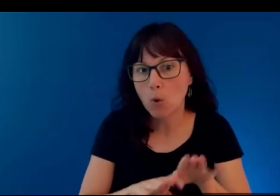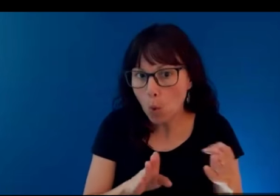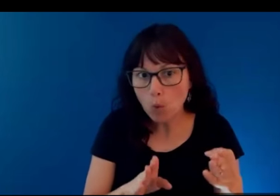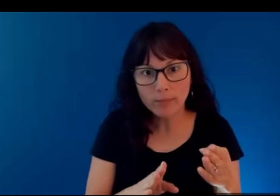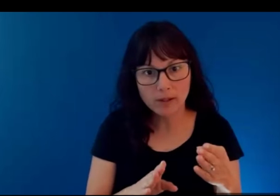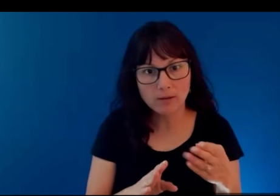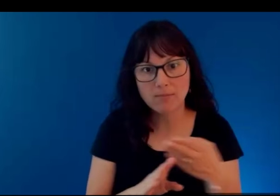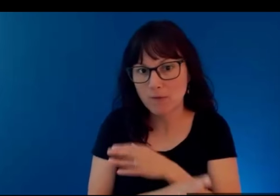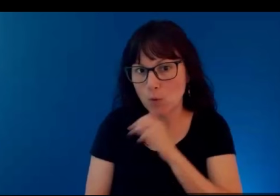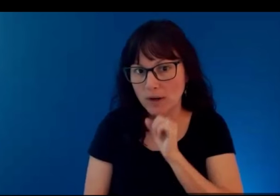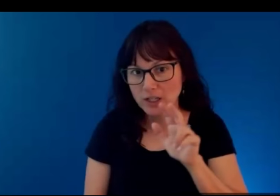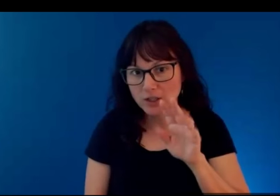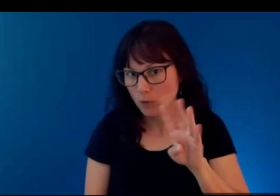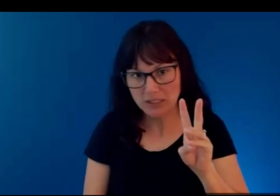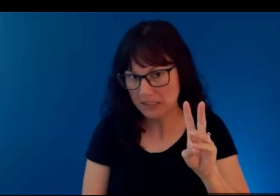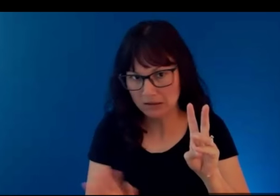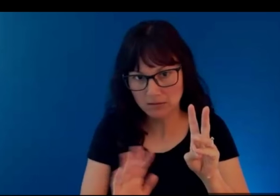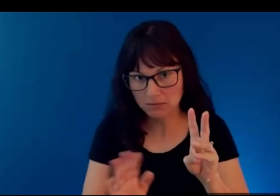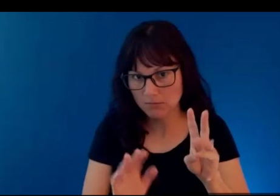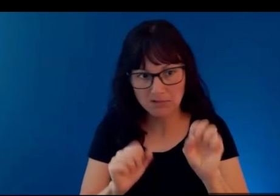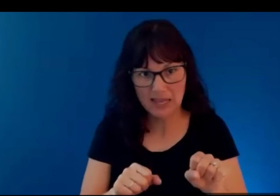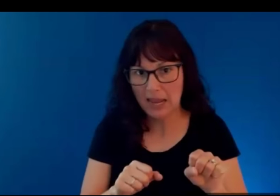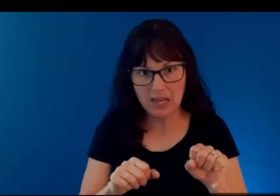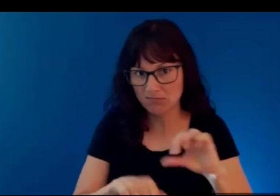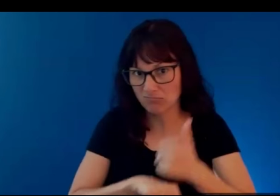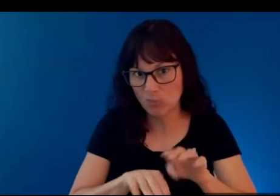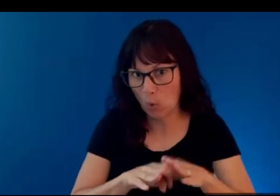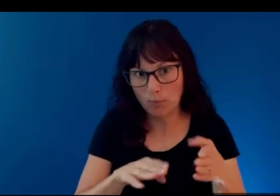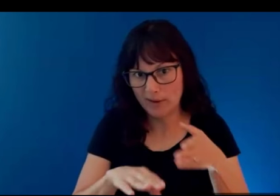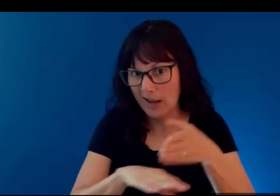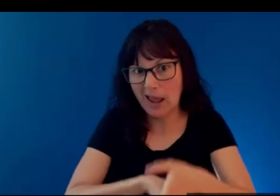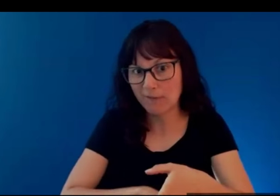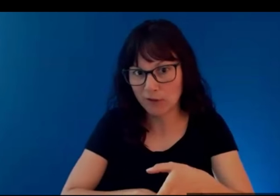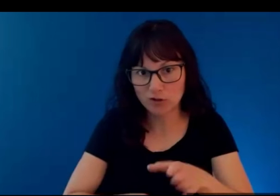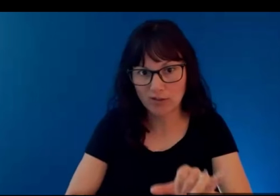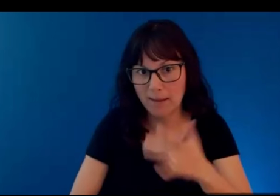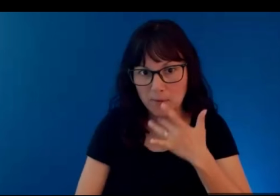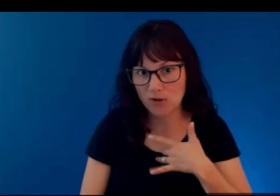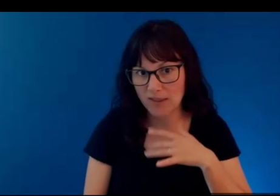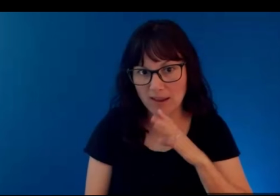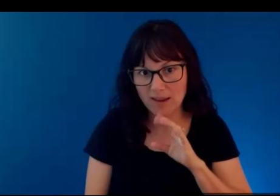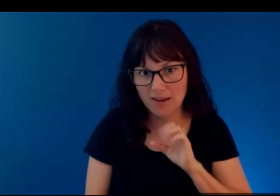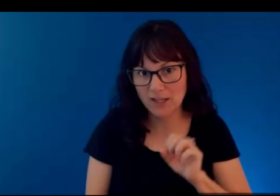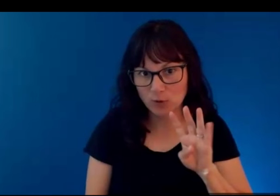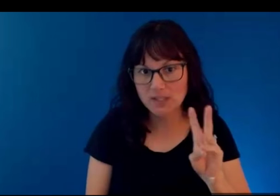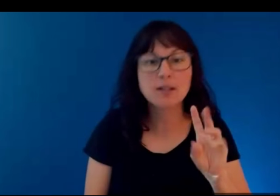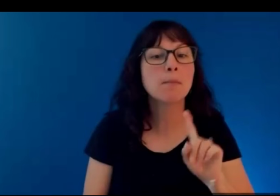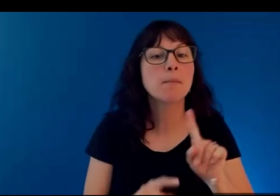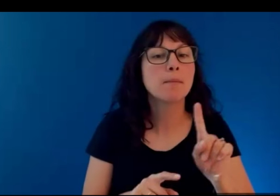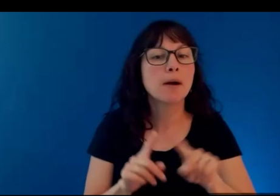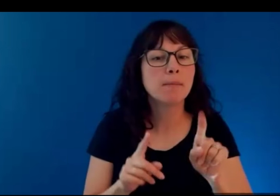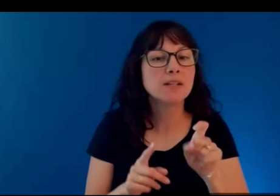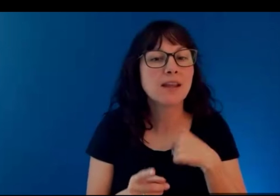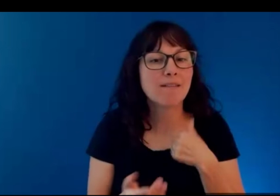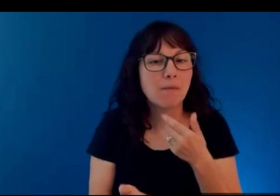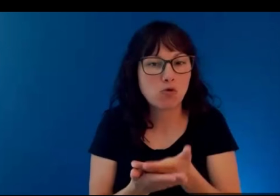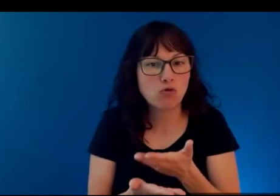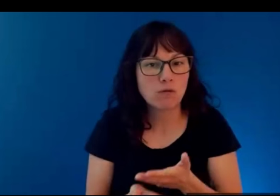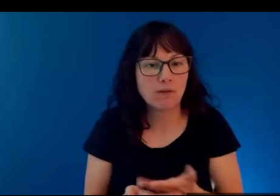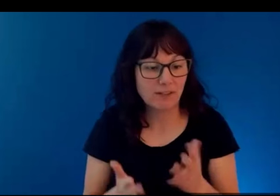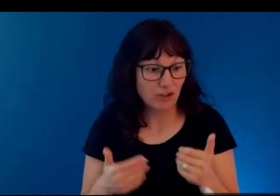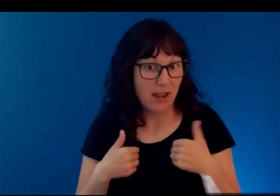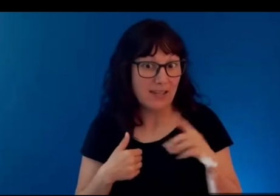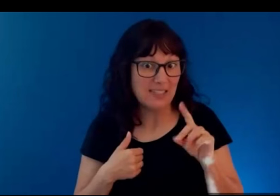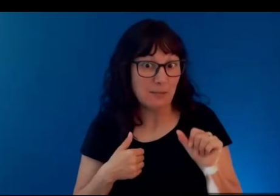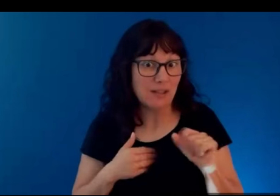turn 46. You can open it after your 46th birthday. You would just need evidence that you had a disability